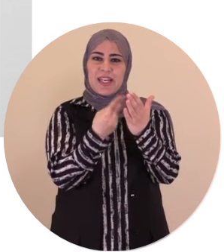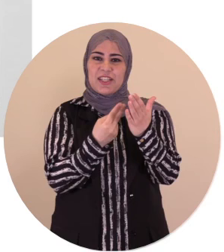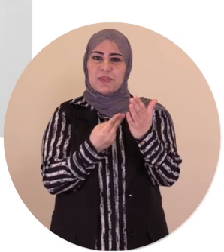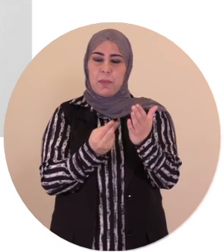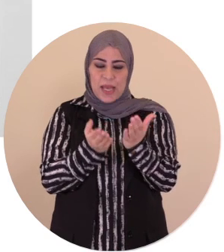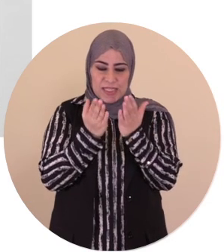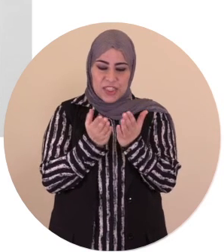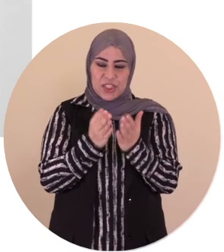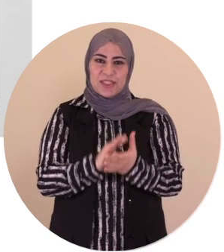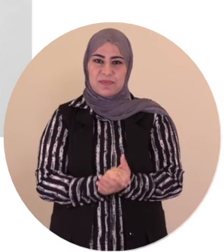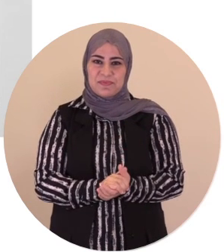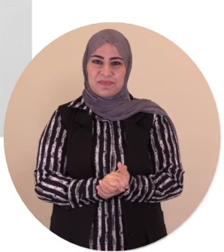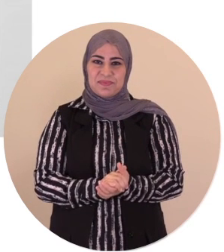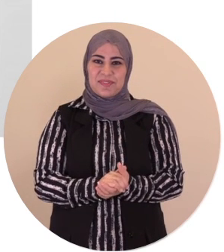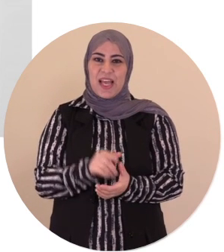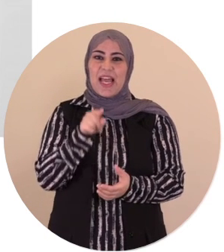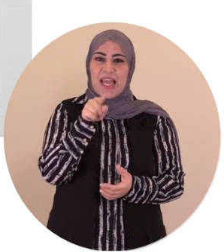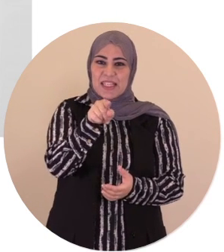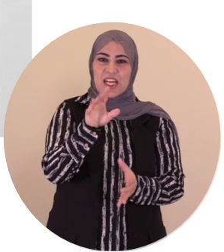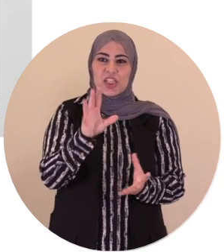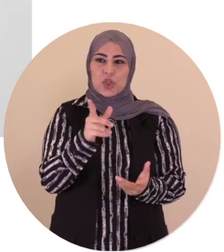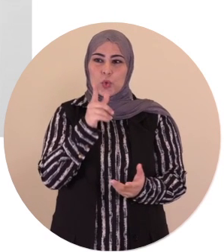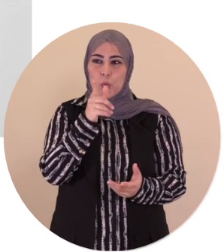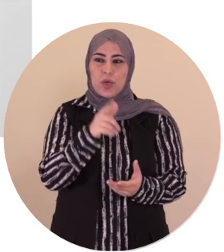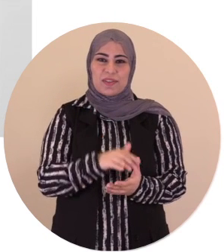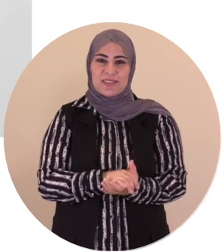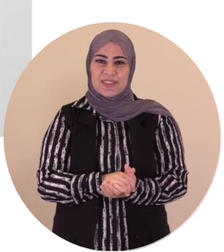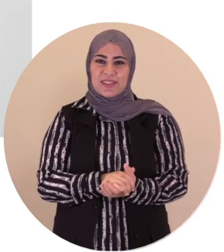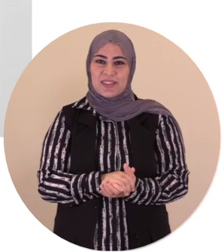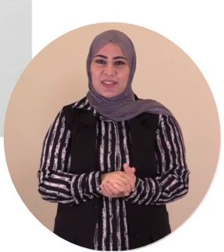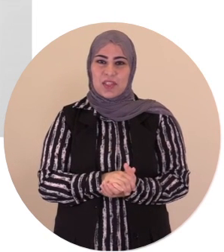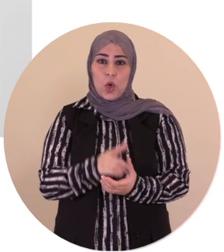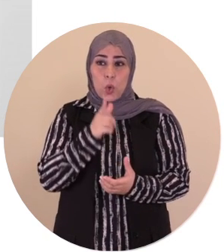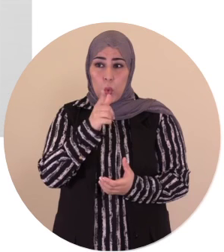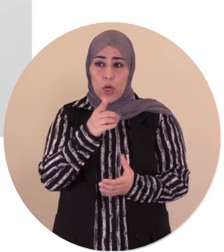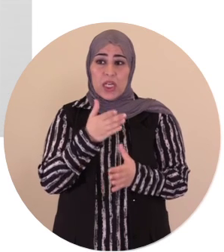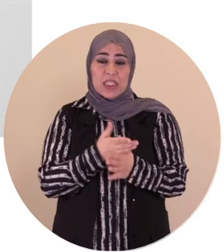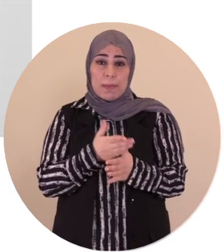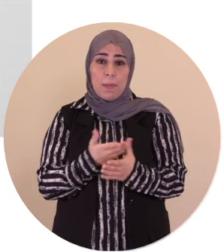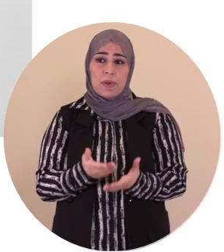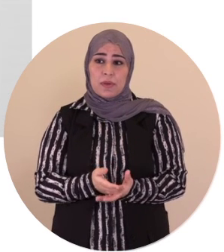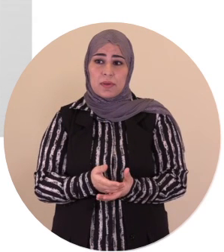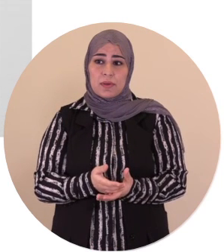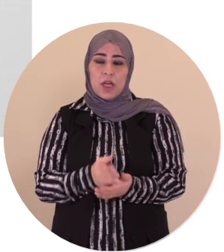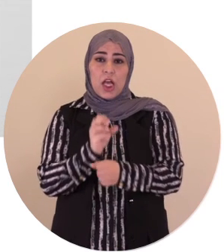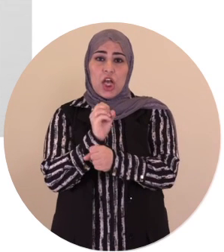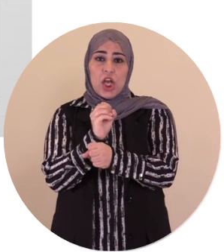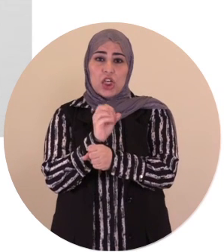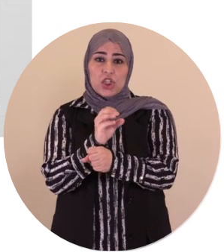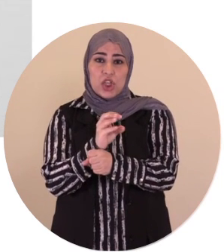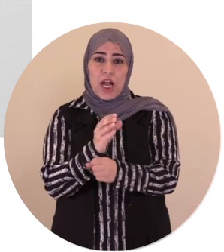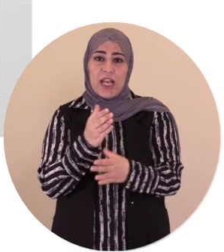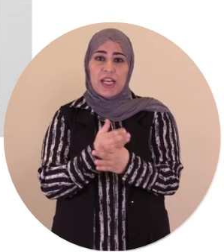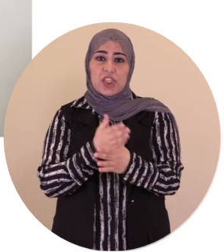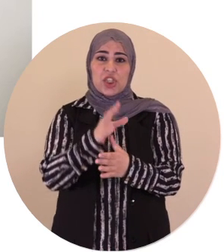What do you answer? You give them your answer. You can either be persuasive, explain your choice, or give a